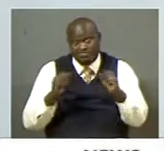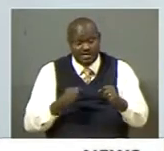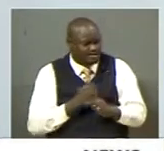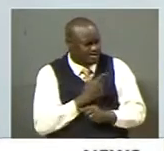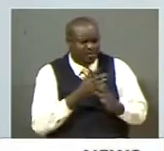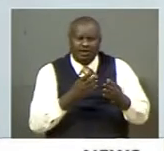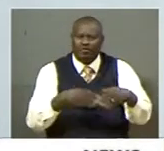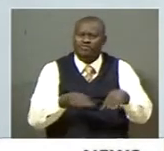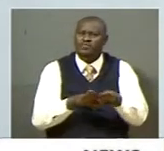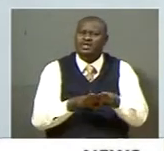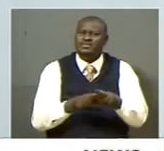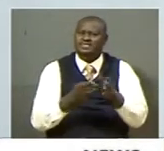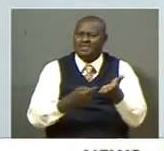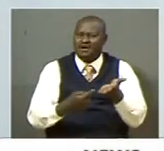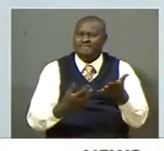a contract